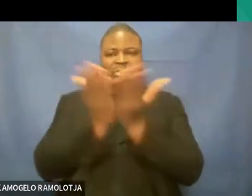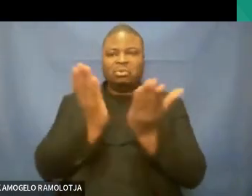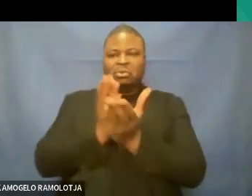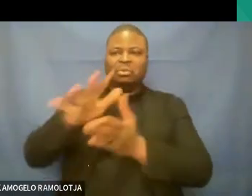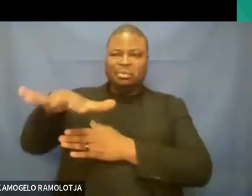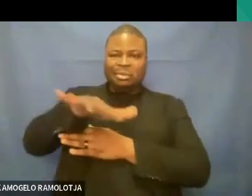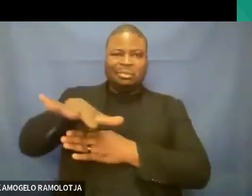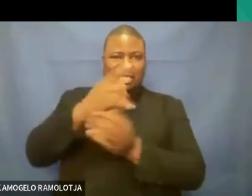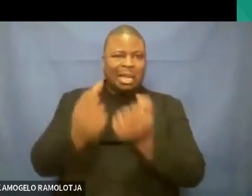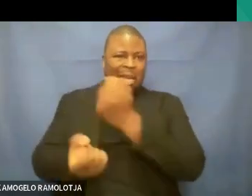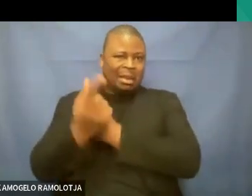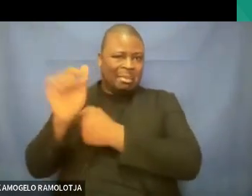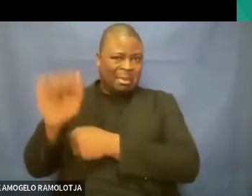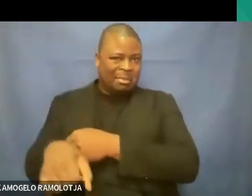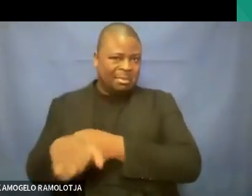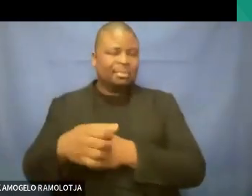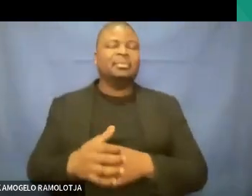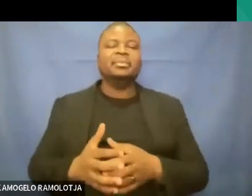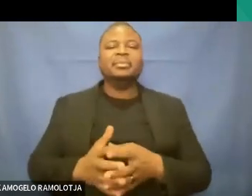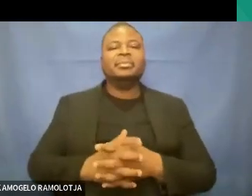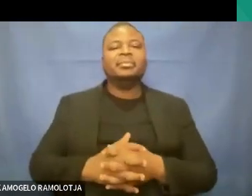school. Next slide, please.